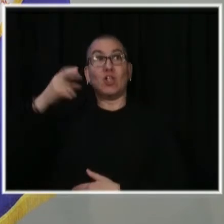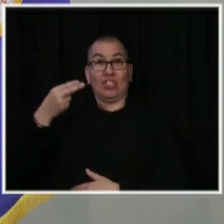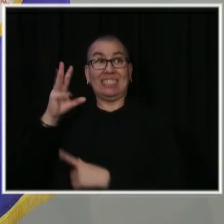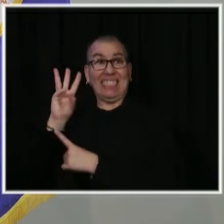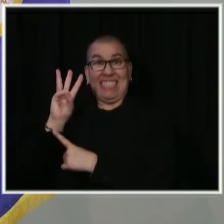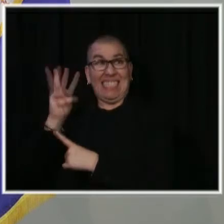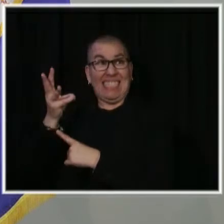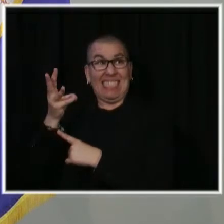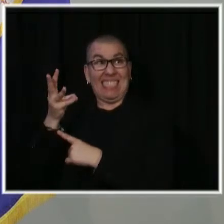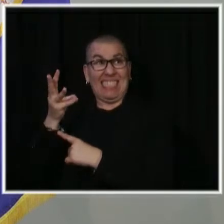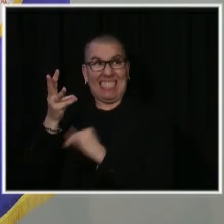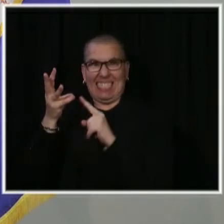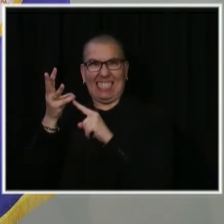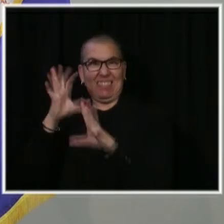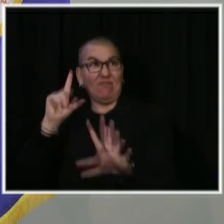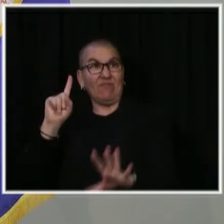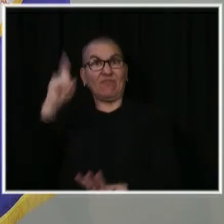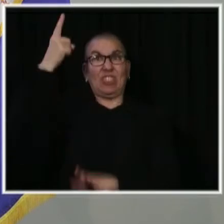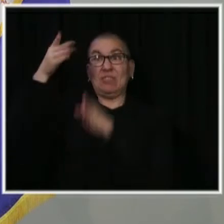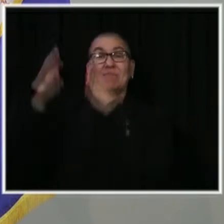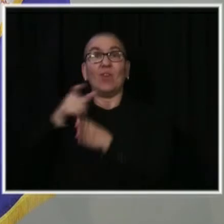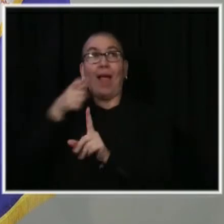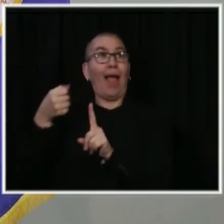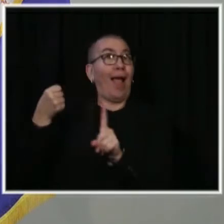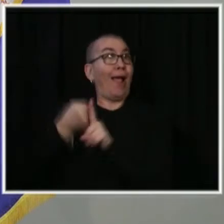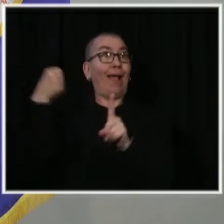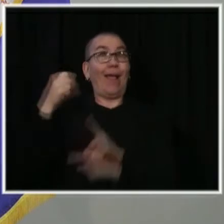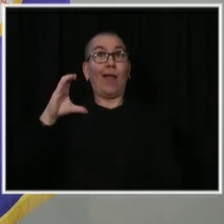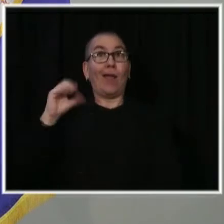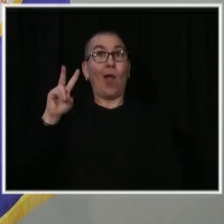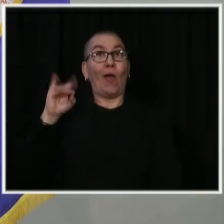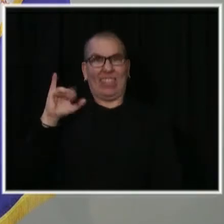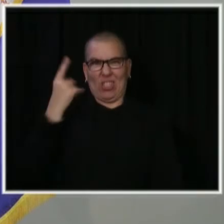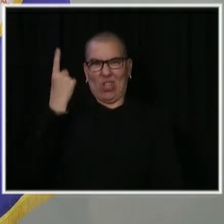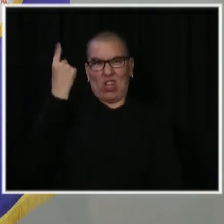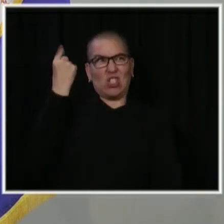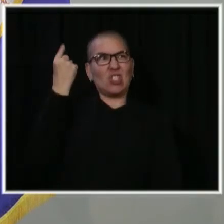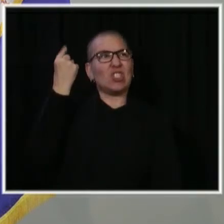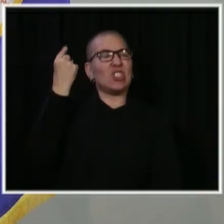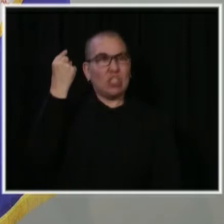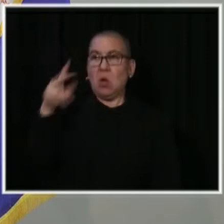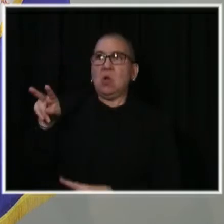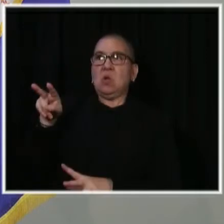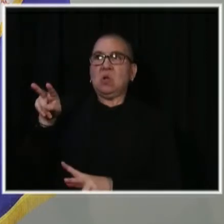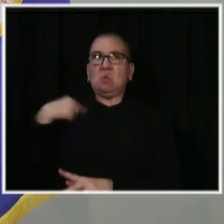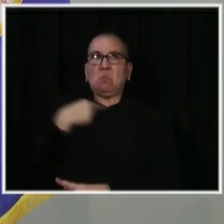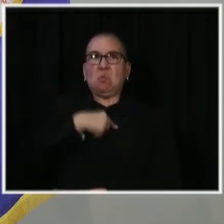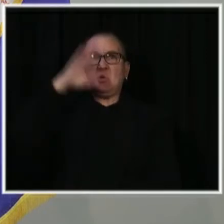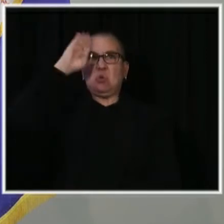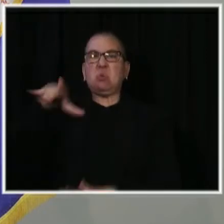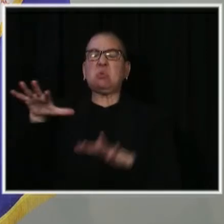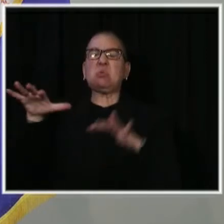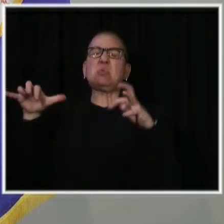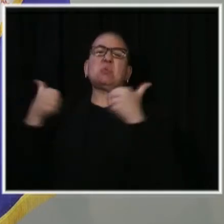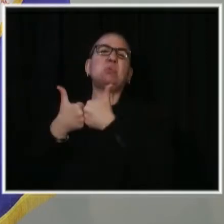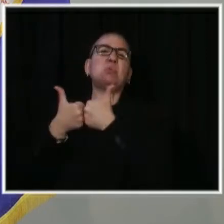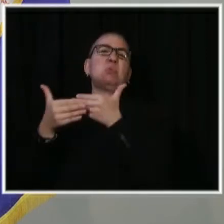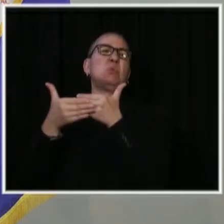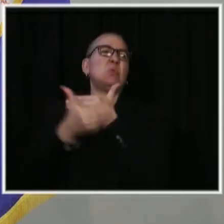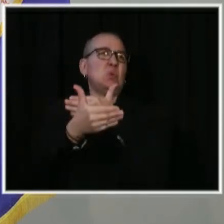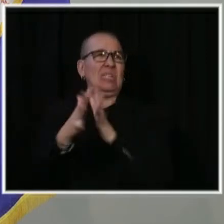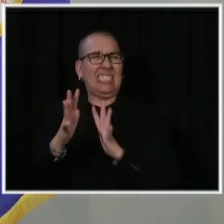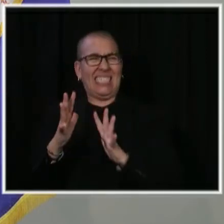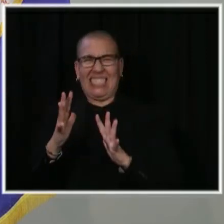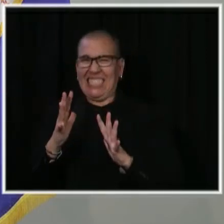that first confirmed case. And we knew then that we were going to have some challenges and some hard days ahead, but we could not have predicted all